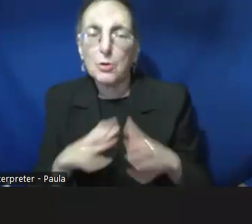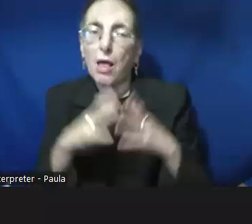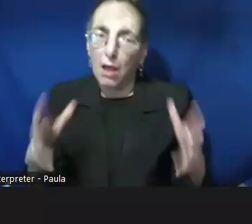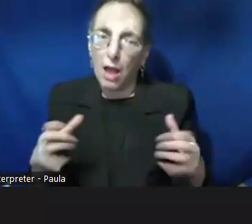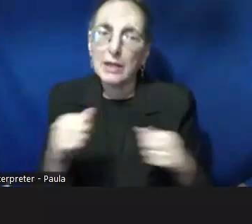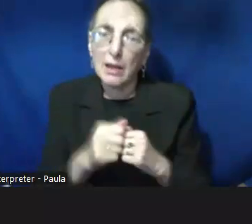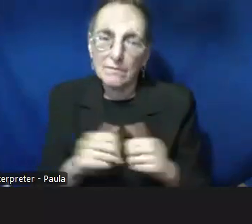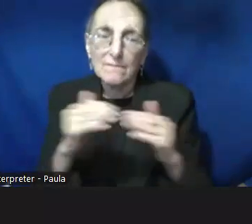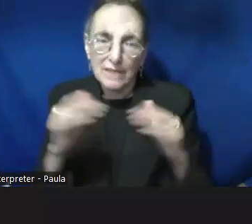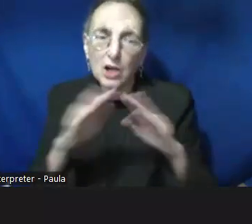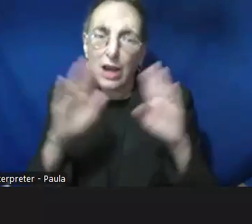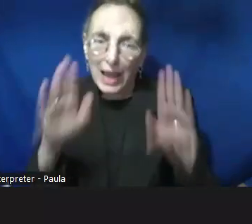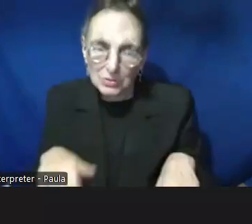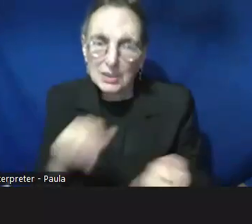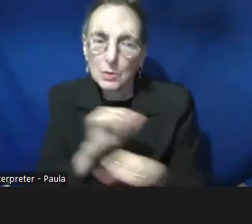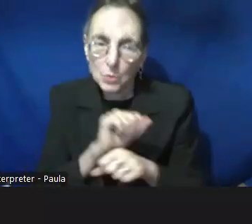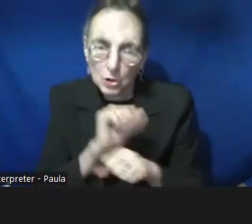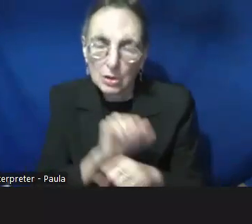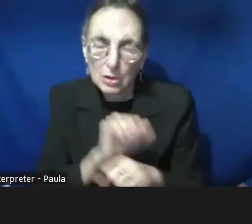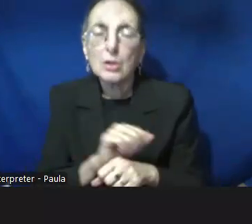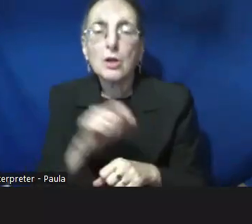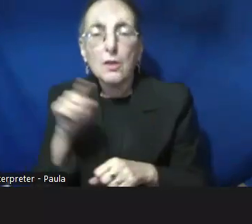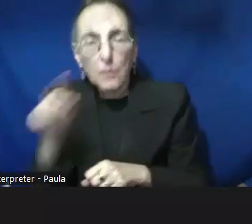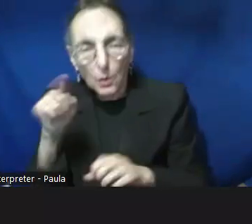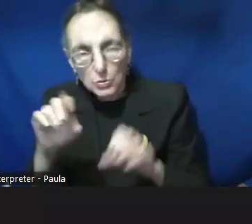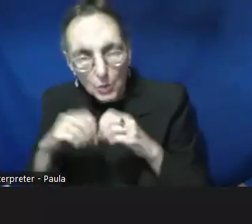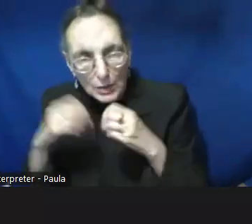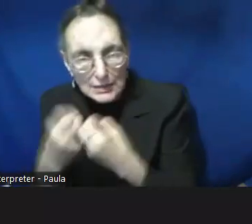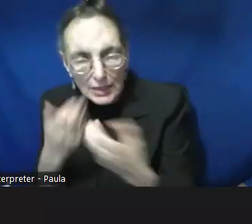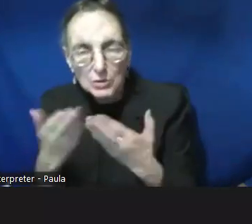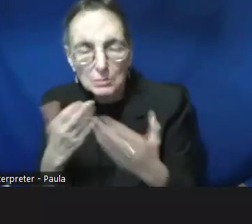organizations. And so those organizations may be able to help the client,